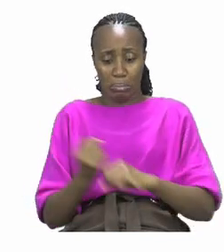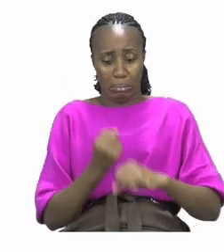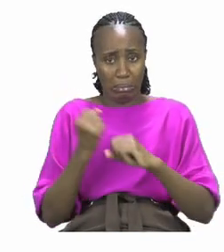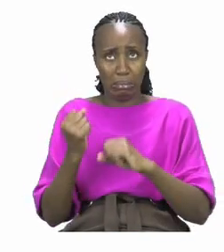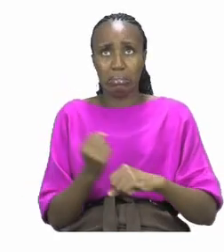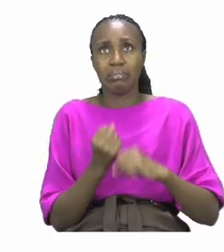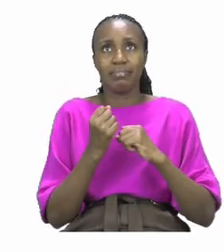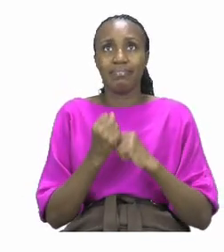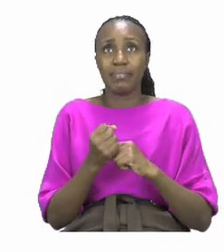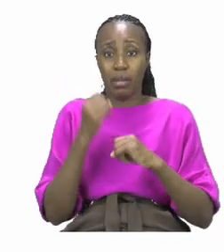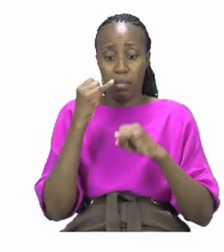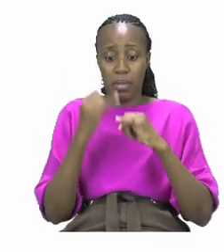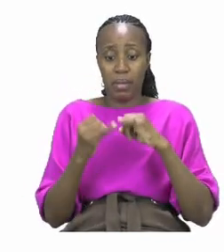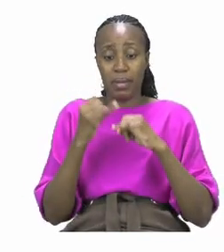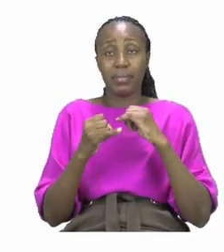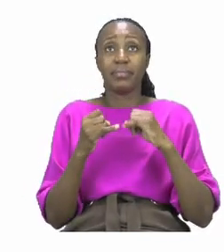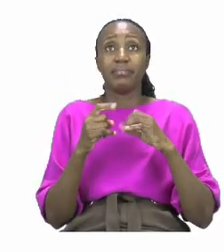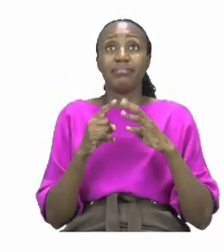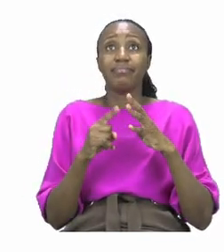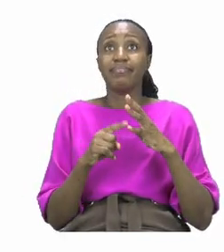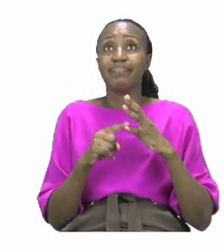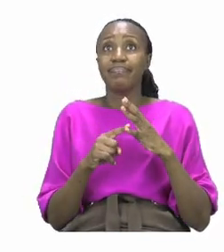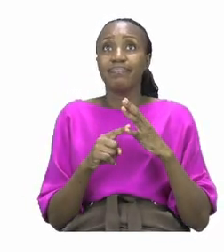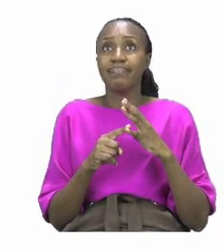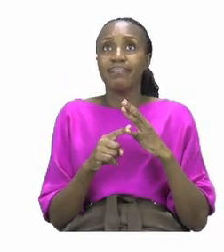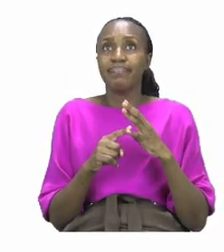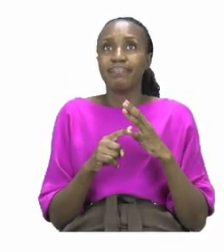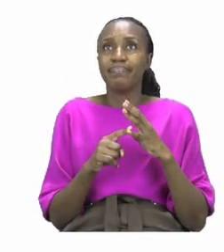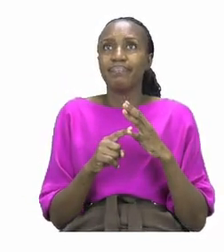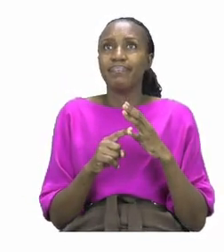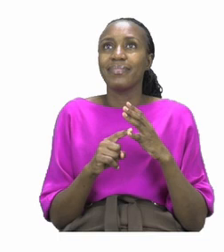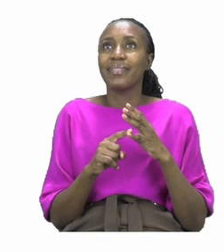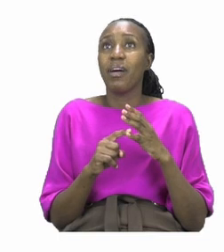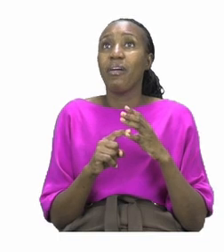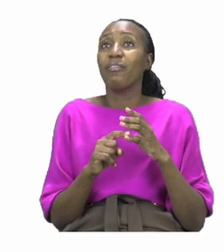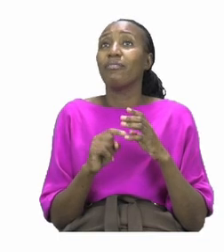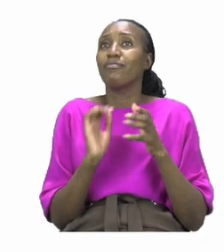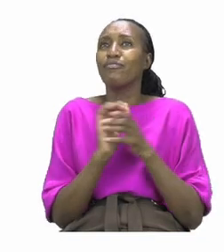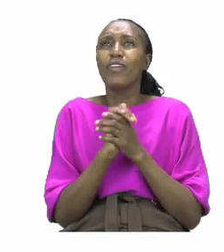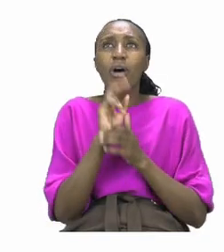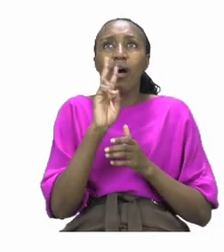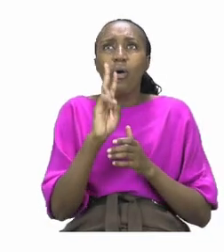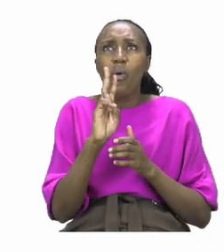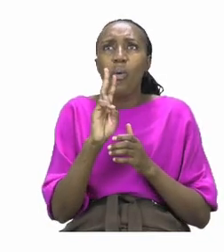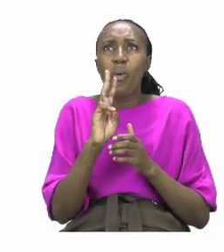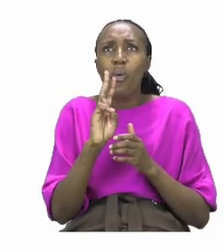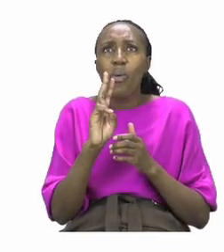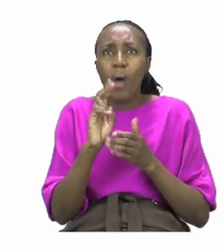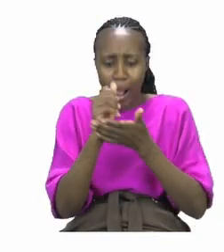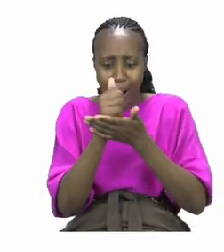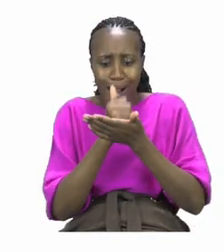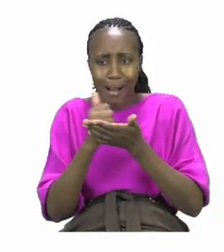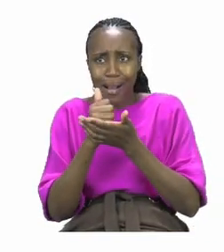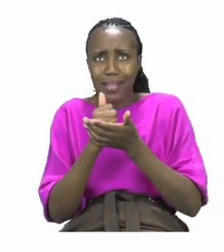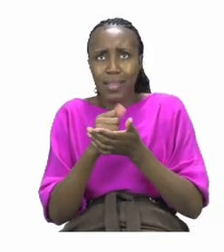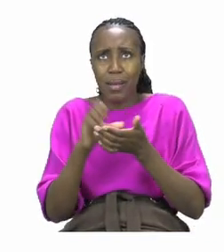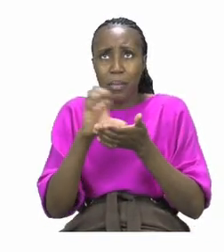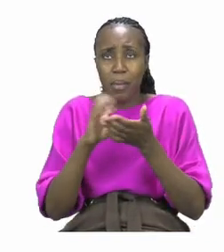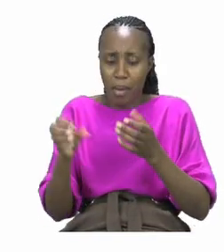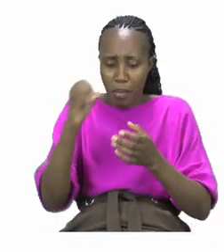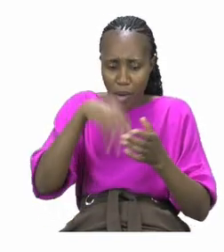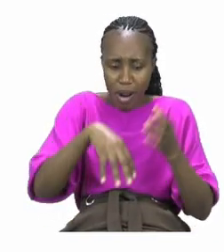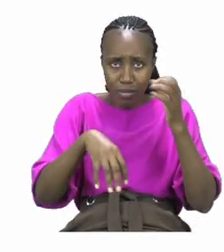Then the last picture we can see are two friends helping each other clean up. The words here